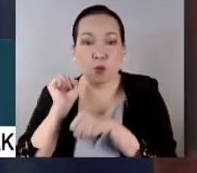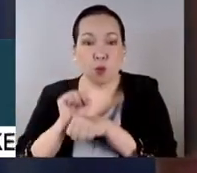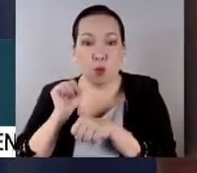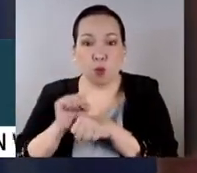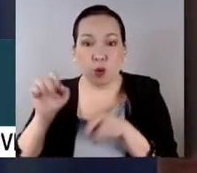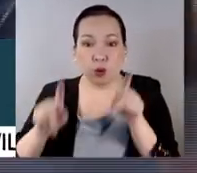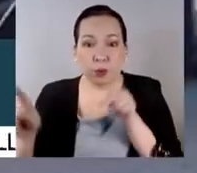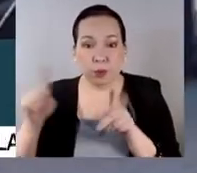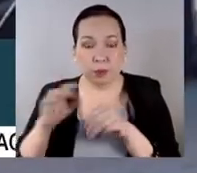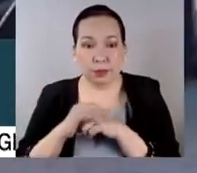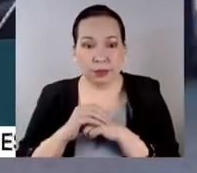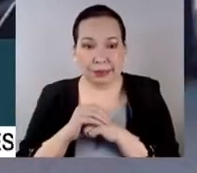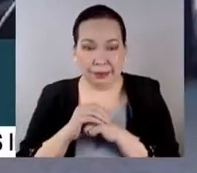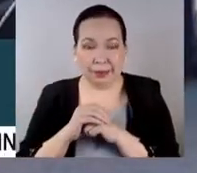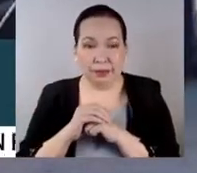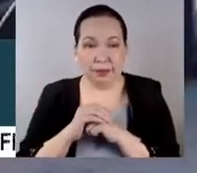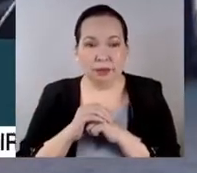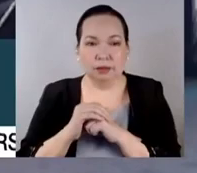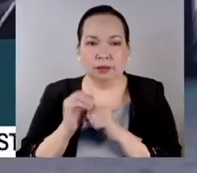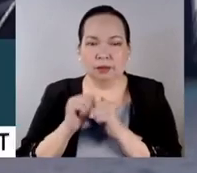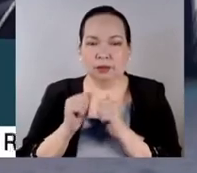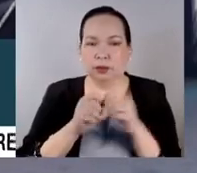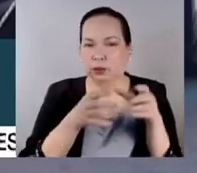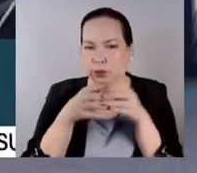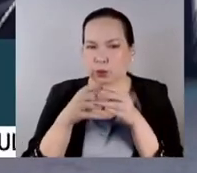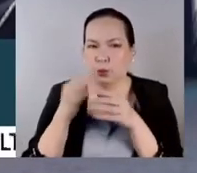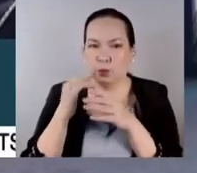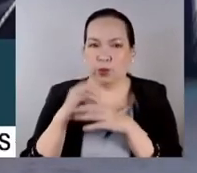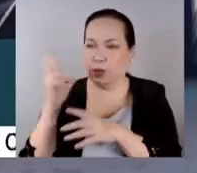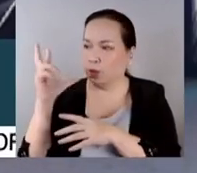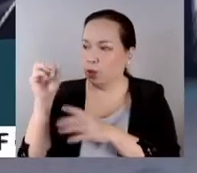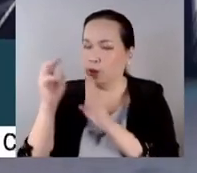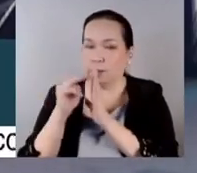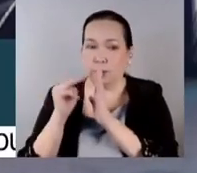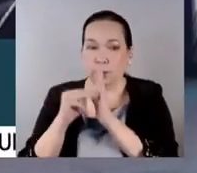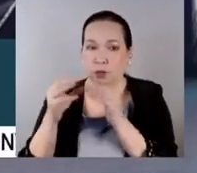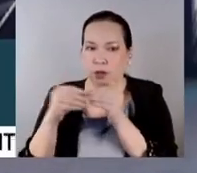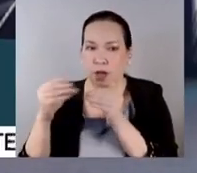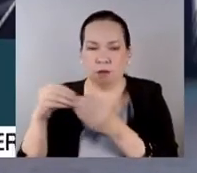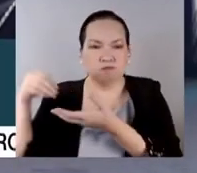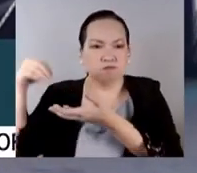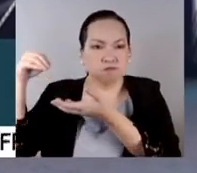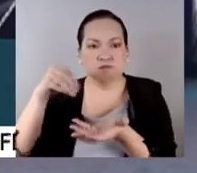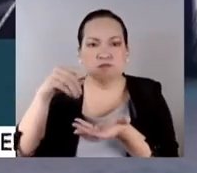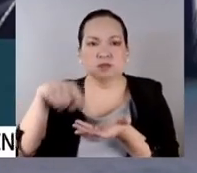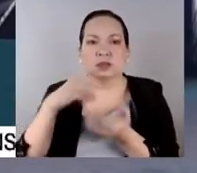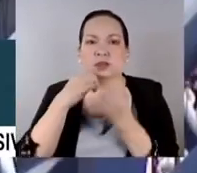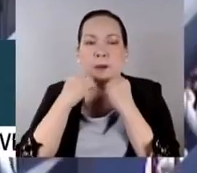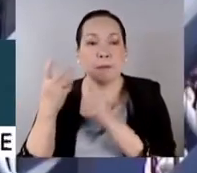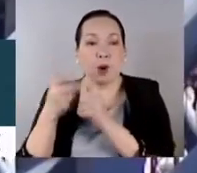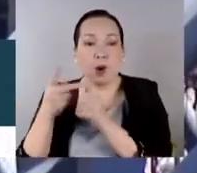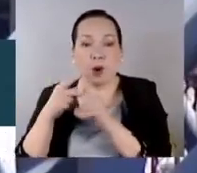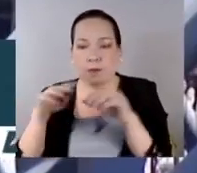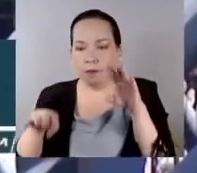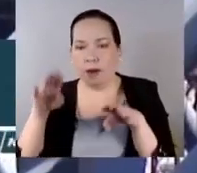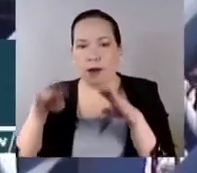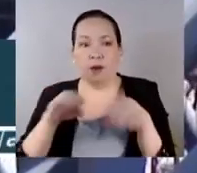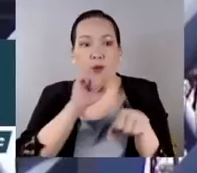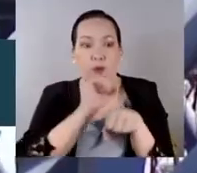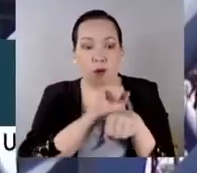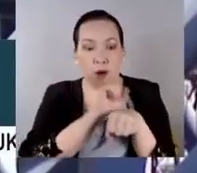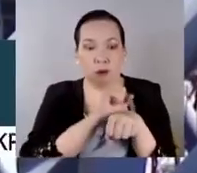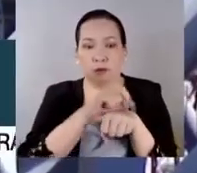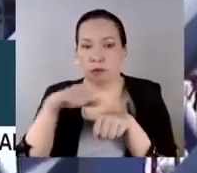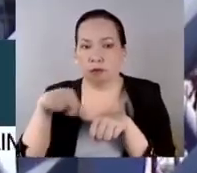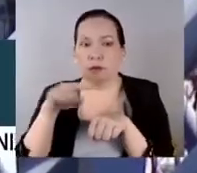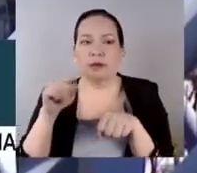quality. Unions hope the $30 million grant will show the value of prioritizing jobs as U.S. employers